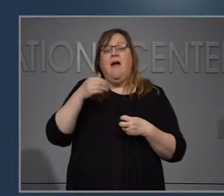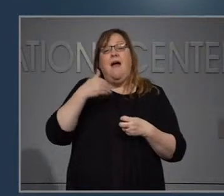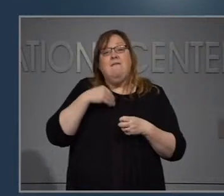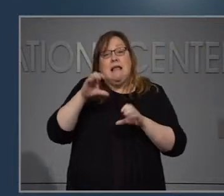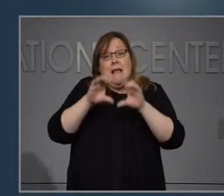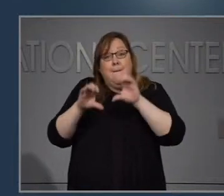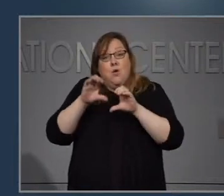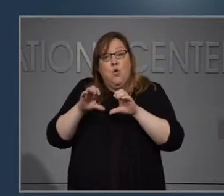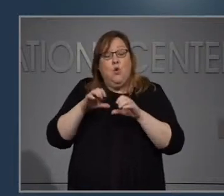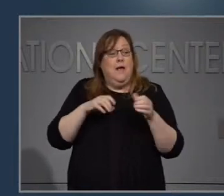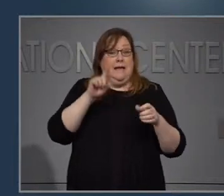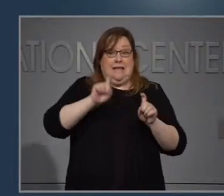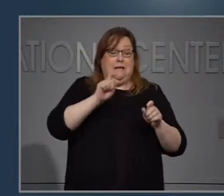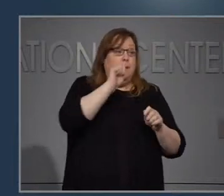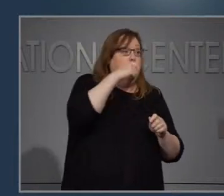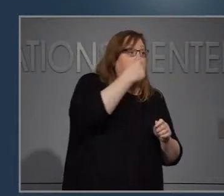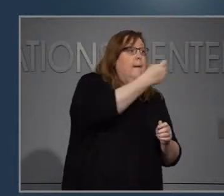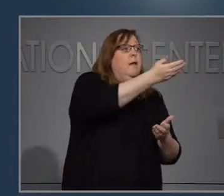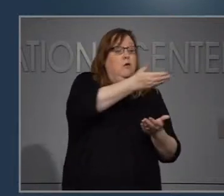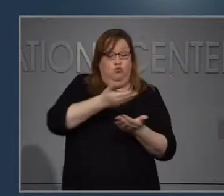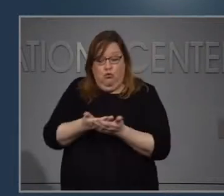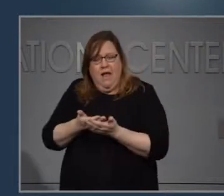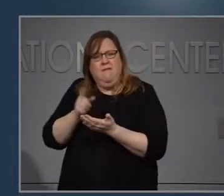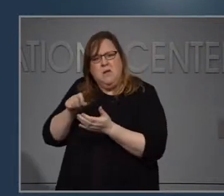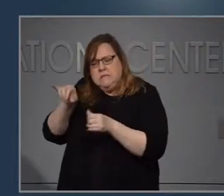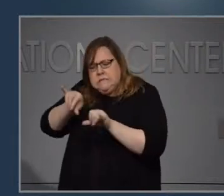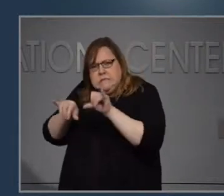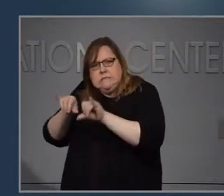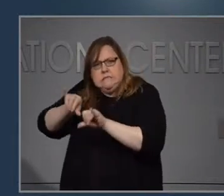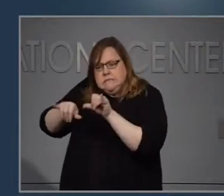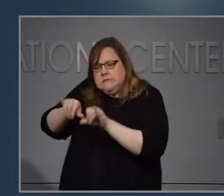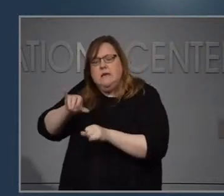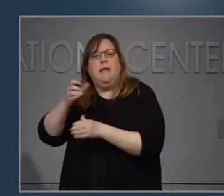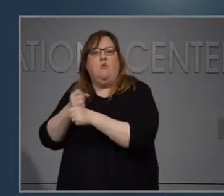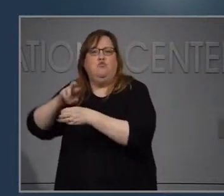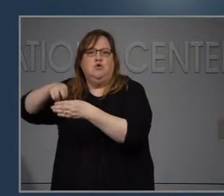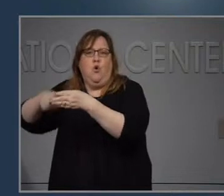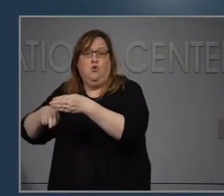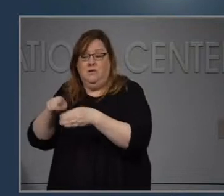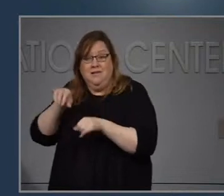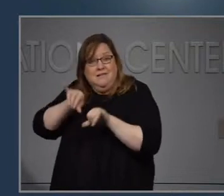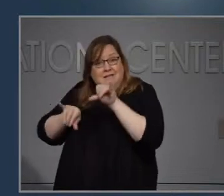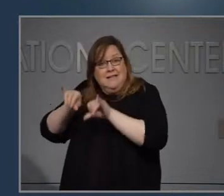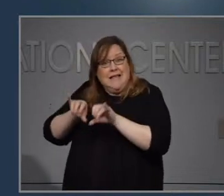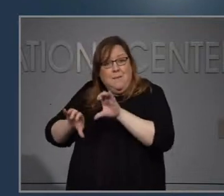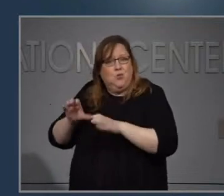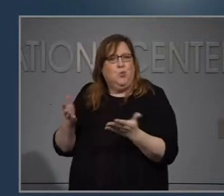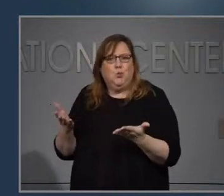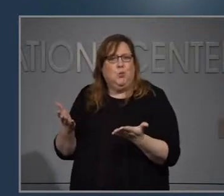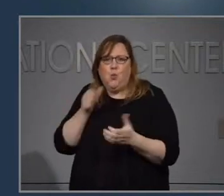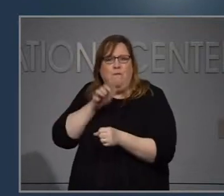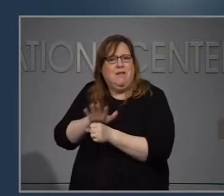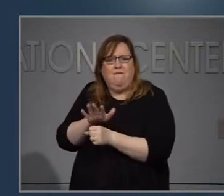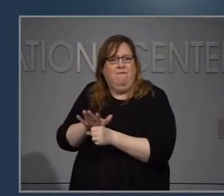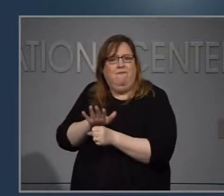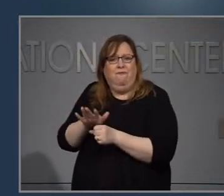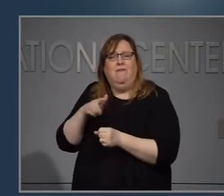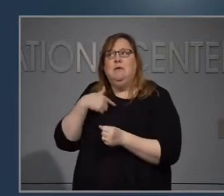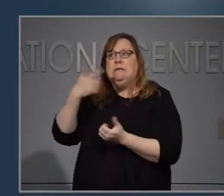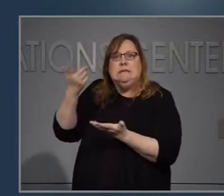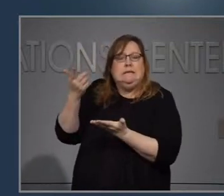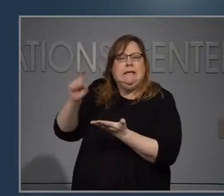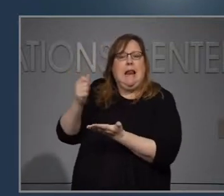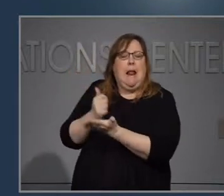those lab tests. As a result, labs are taking longer to provide results. Federal help